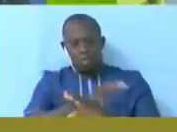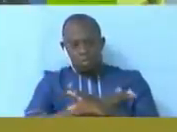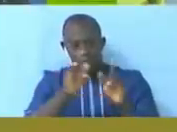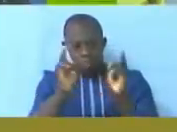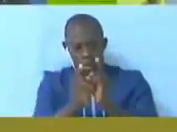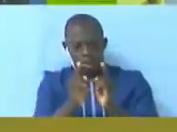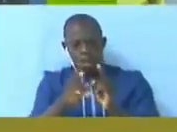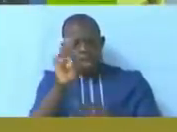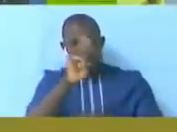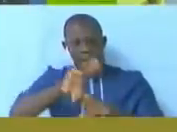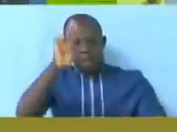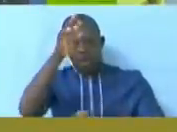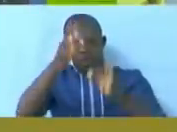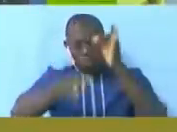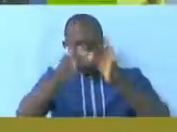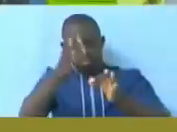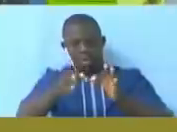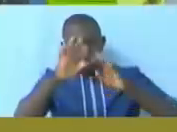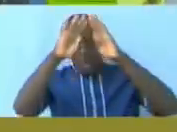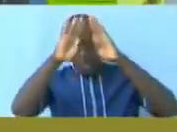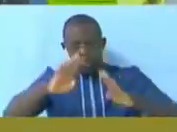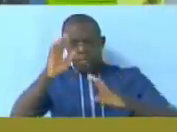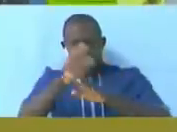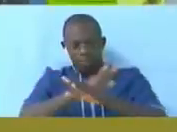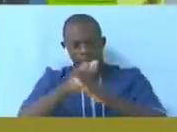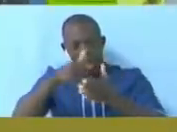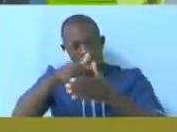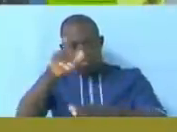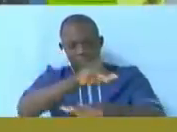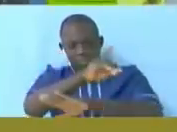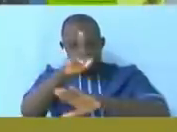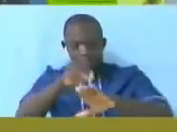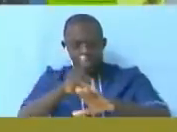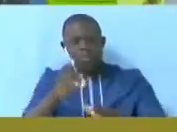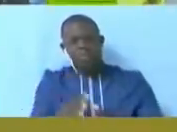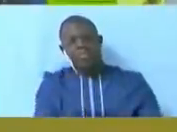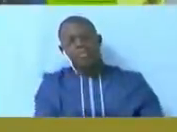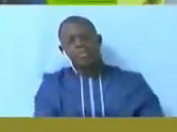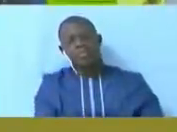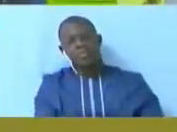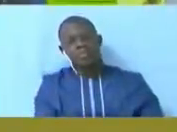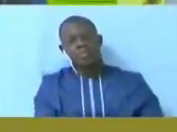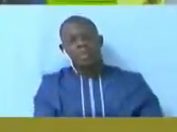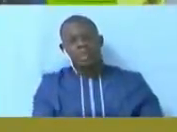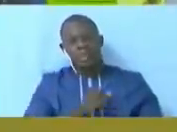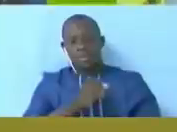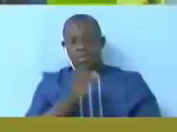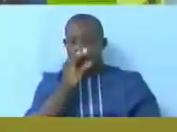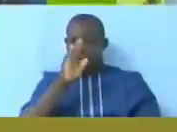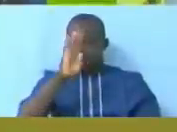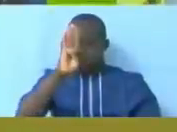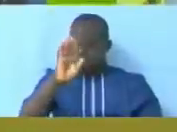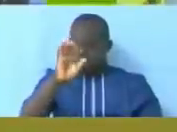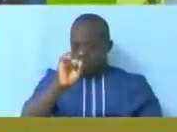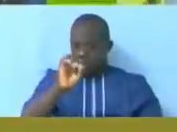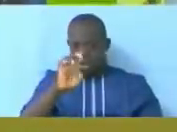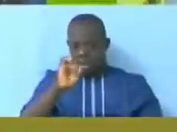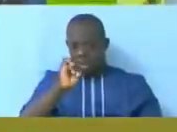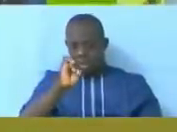of the court in the High Court. Benta peron kiti bularo jimbangoroje. He said, Bori. Akonye Bori.